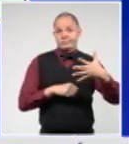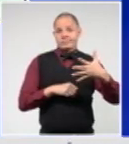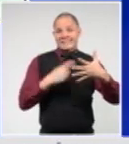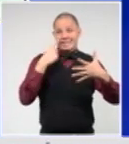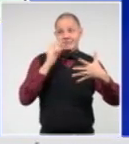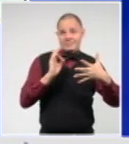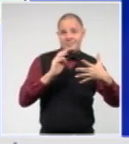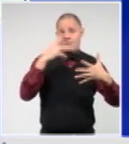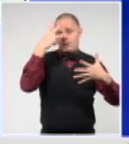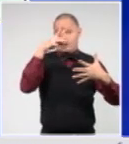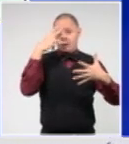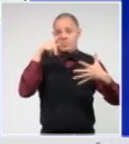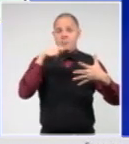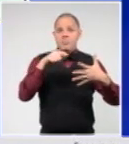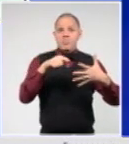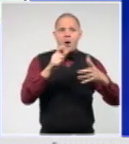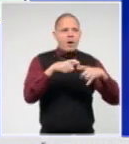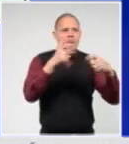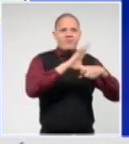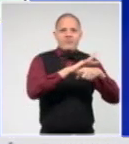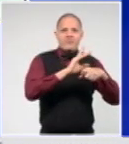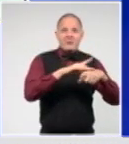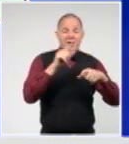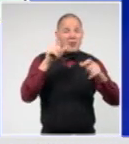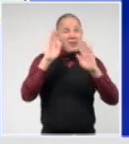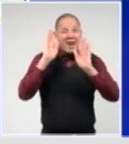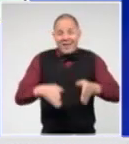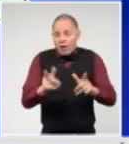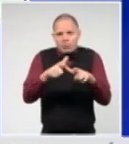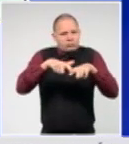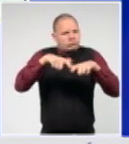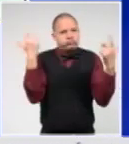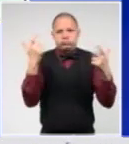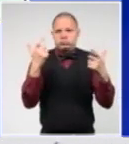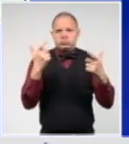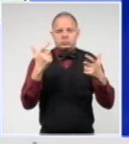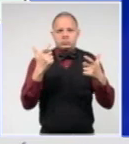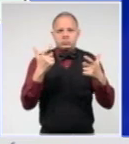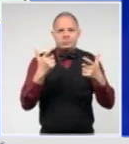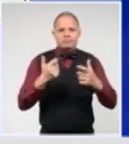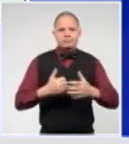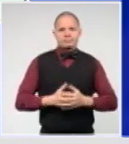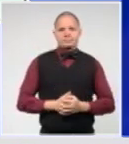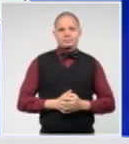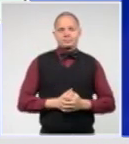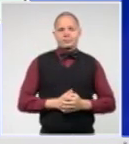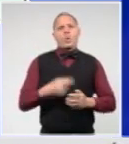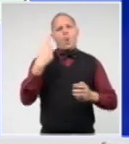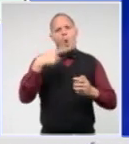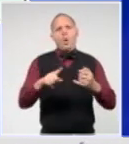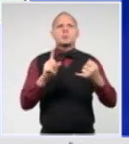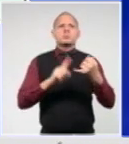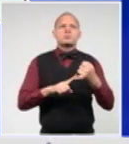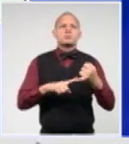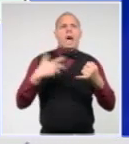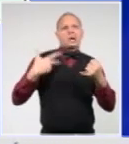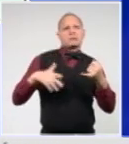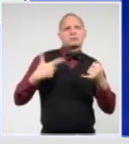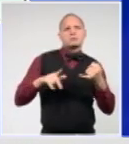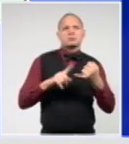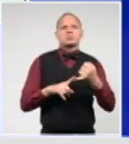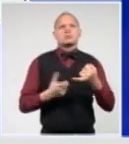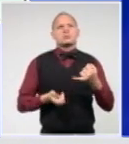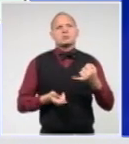Canada, Bolivia, Ecuador, the Dominican Republic, Panama, and Cuba, which